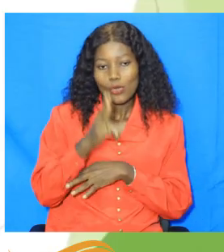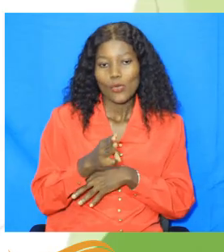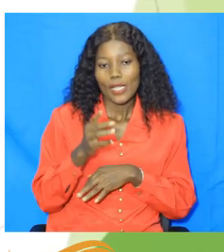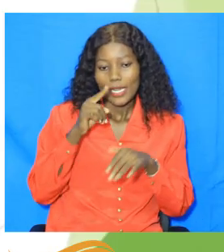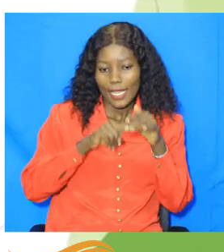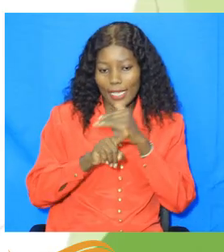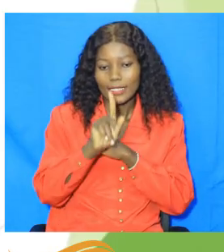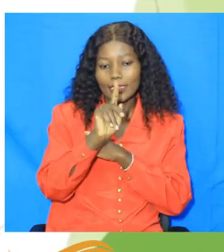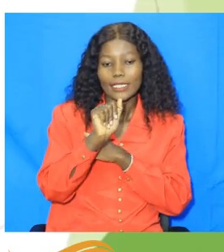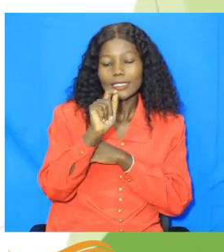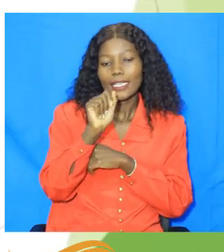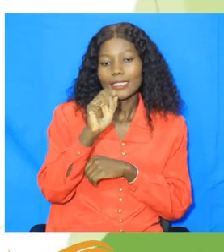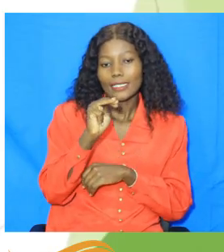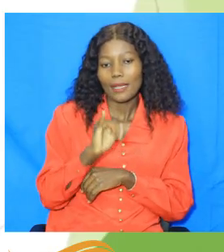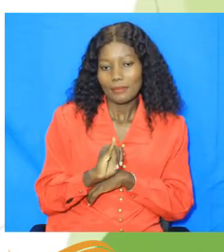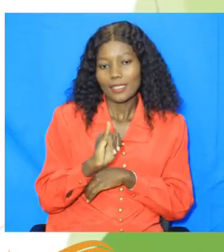the tatami,